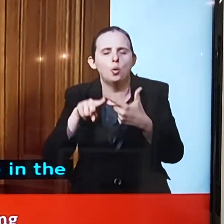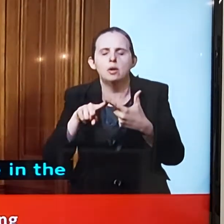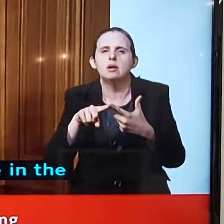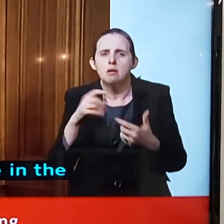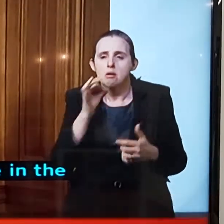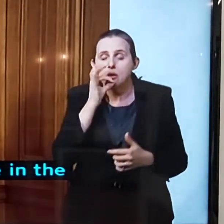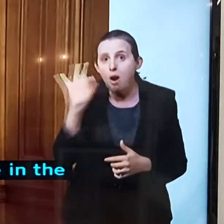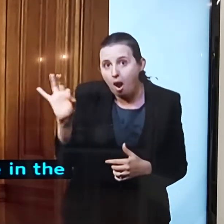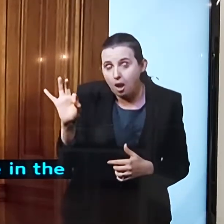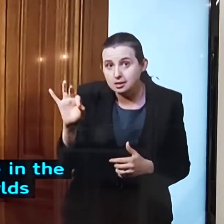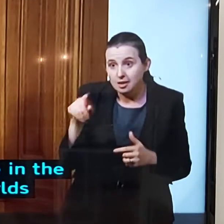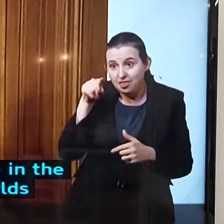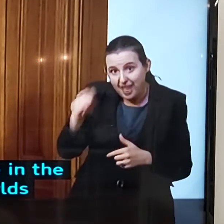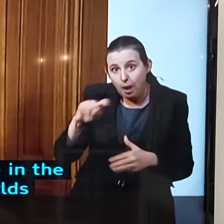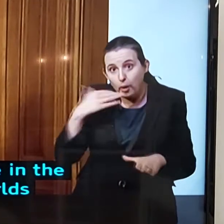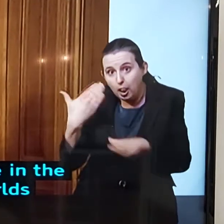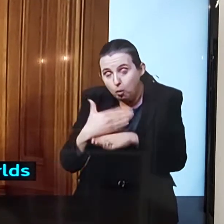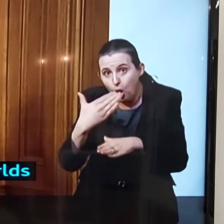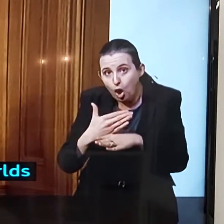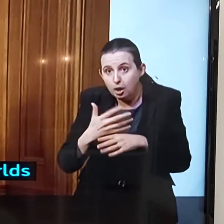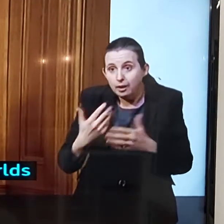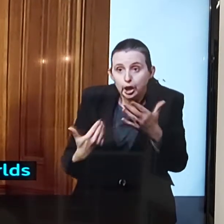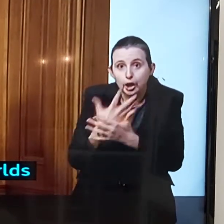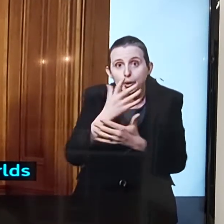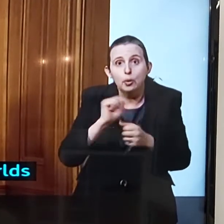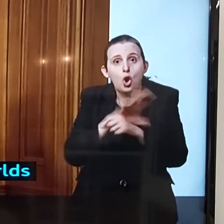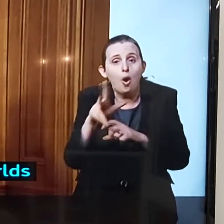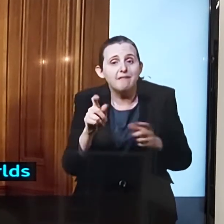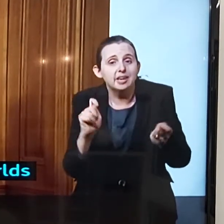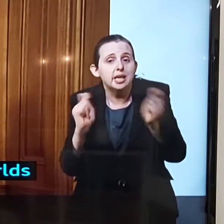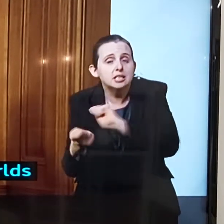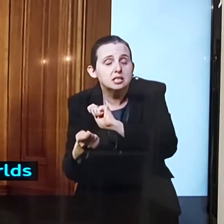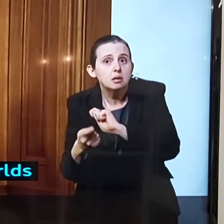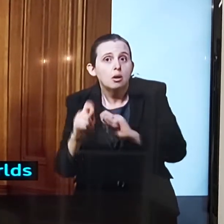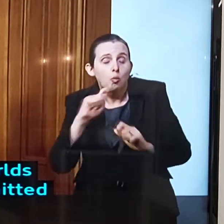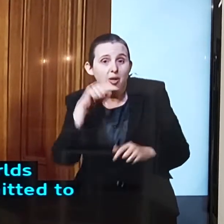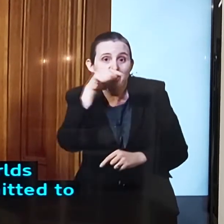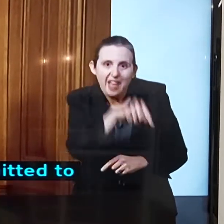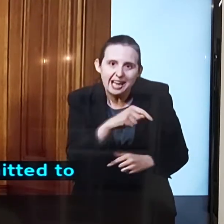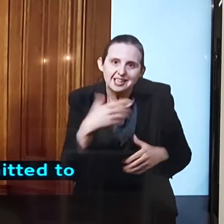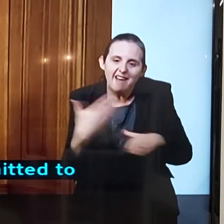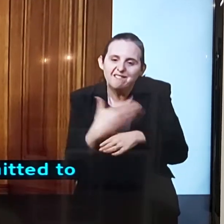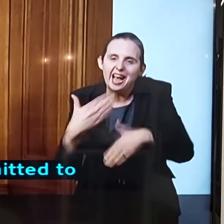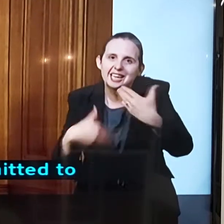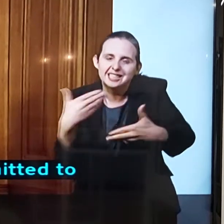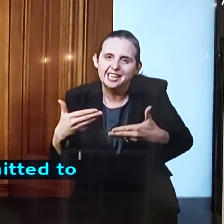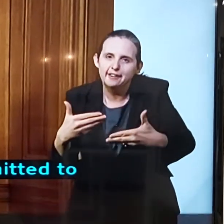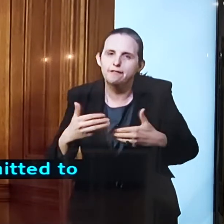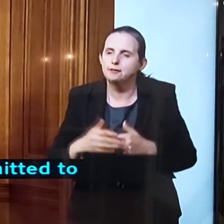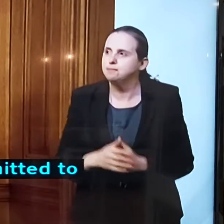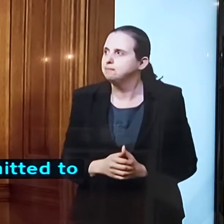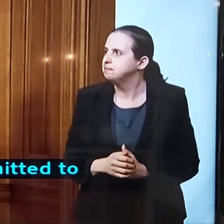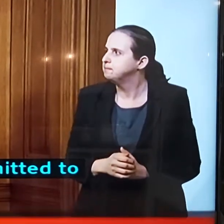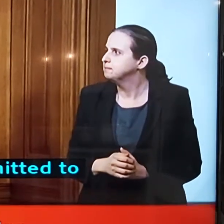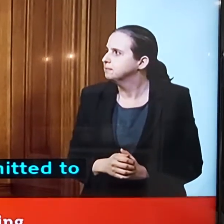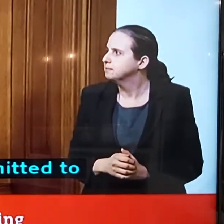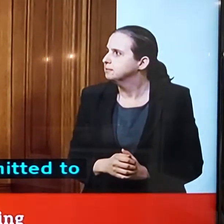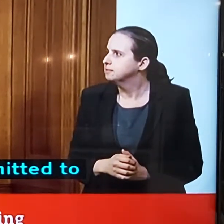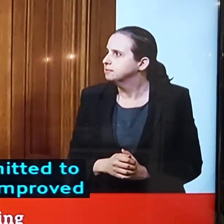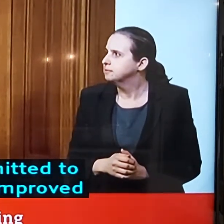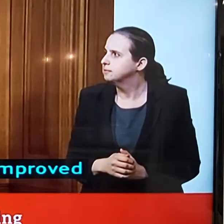and who need oxygen and improved survival. We see no signals at the moment that there's increased hospitalisation